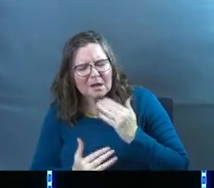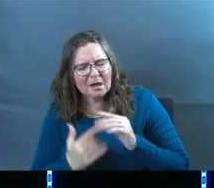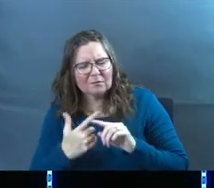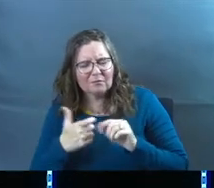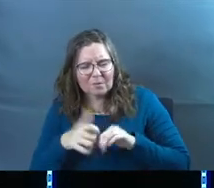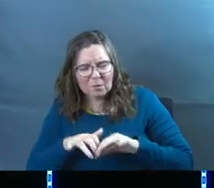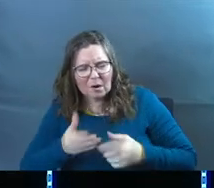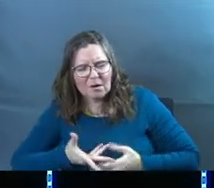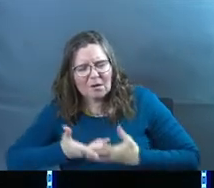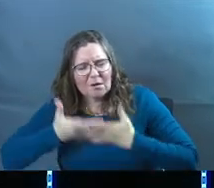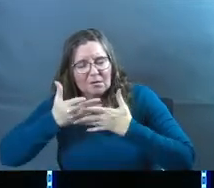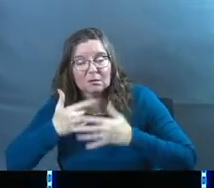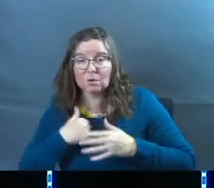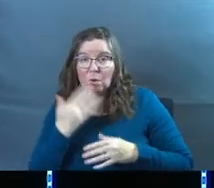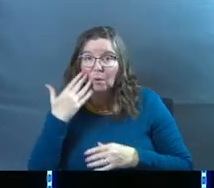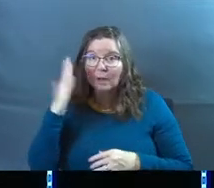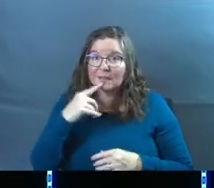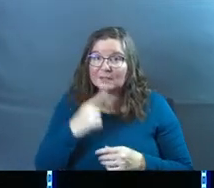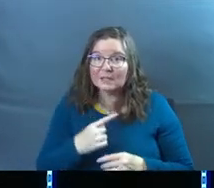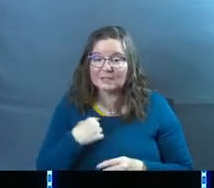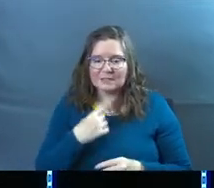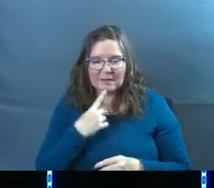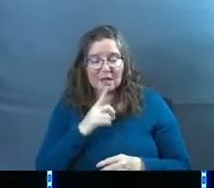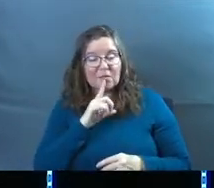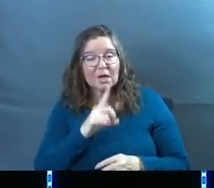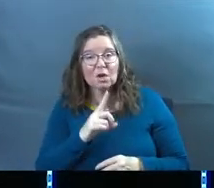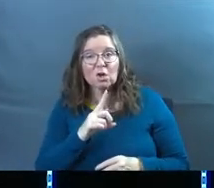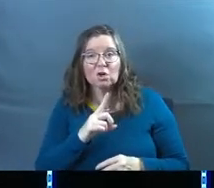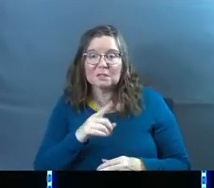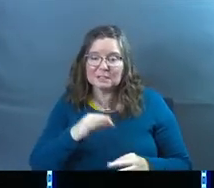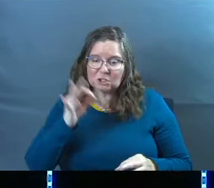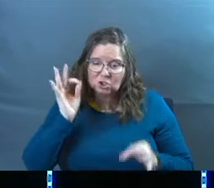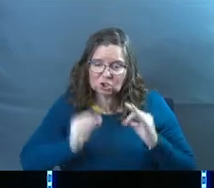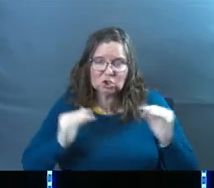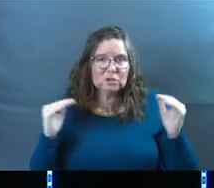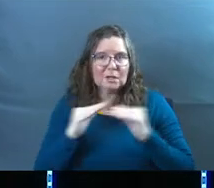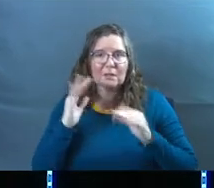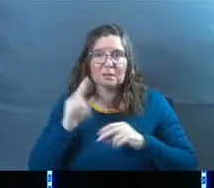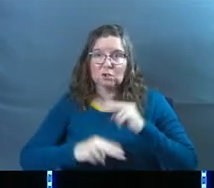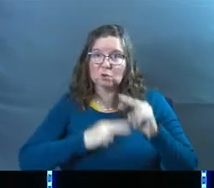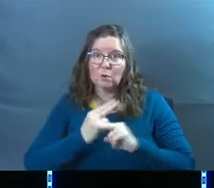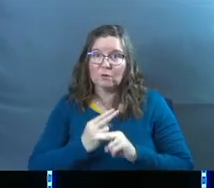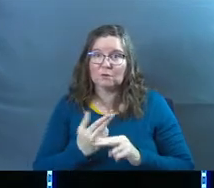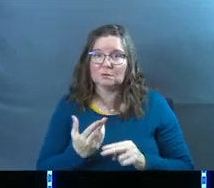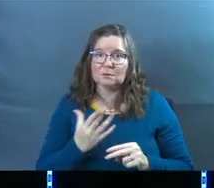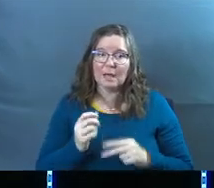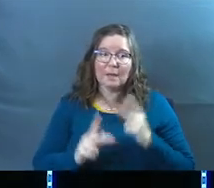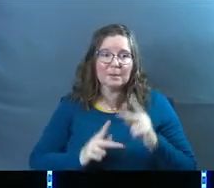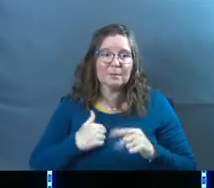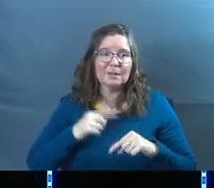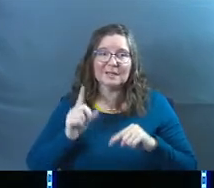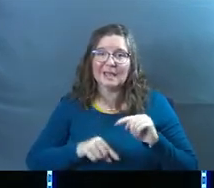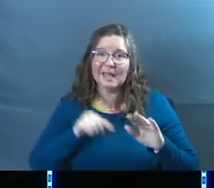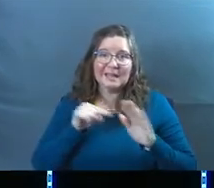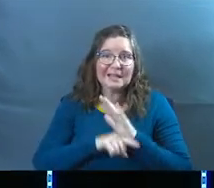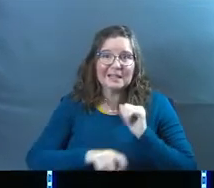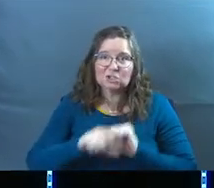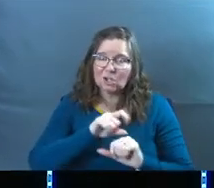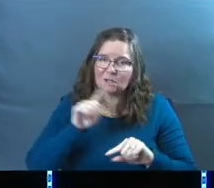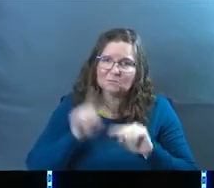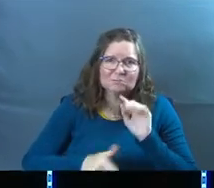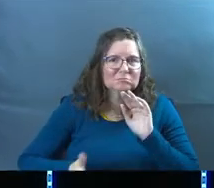God. You know what God is saying? He's saying there is justice in this universe. And people can't kill each